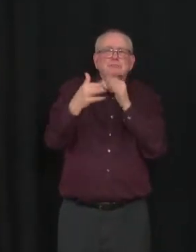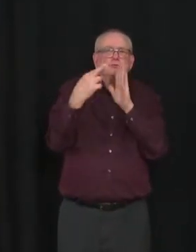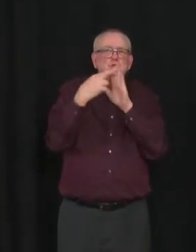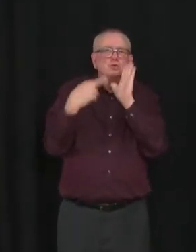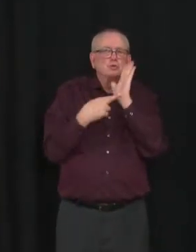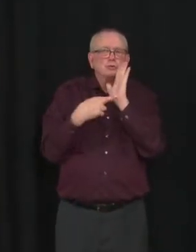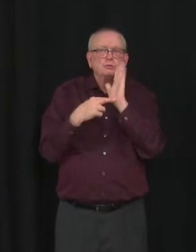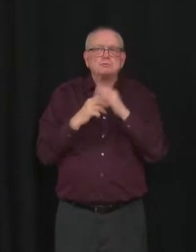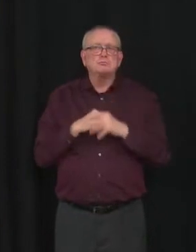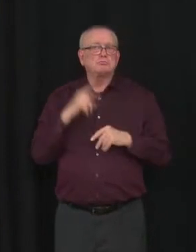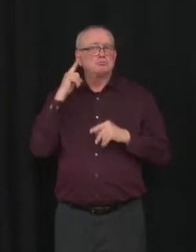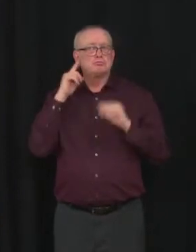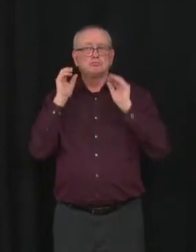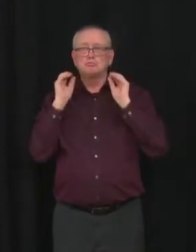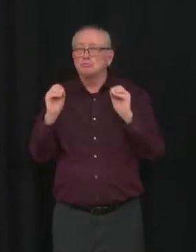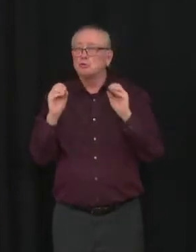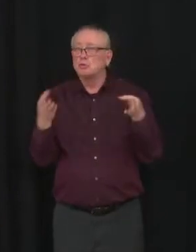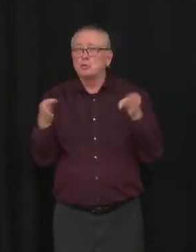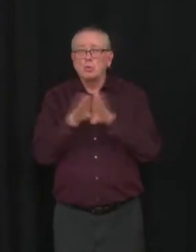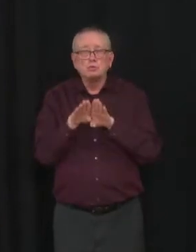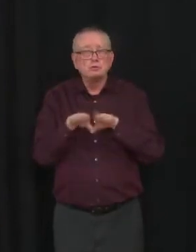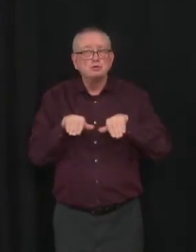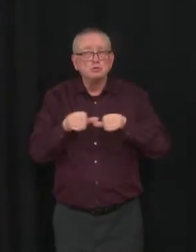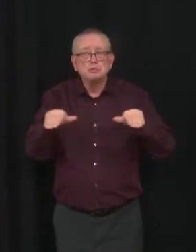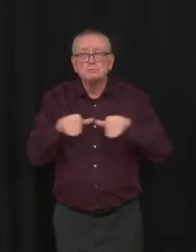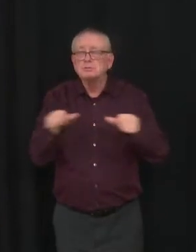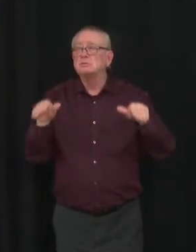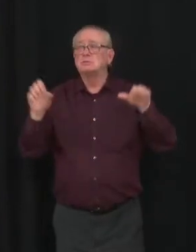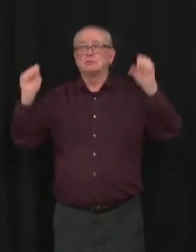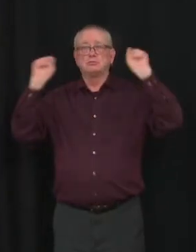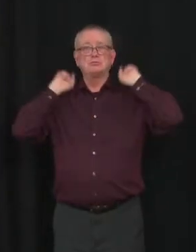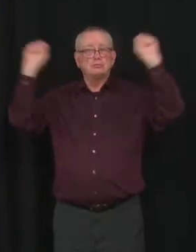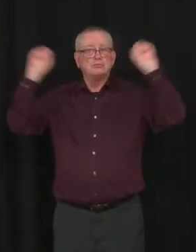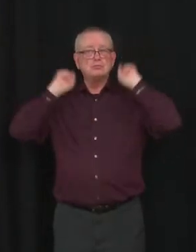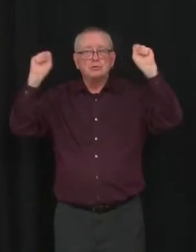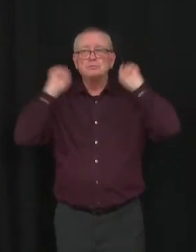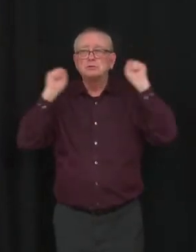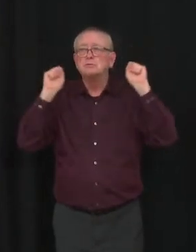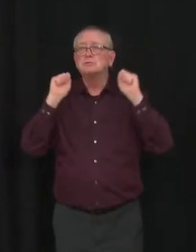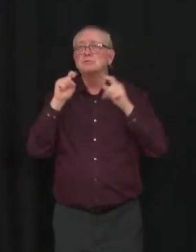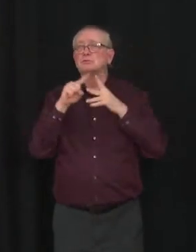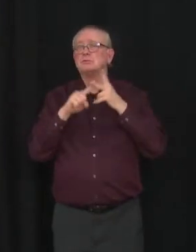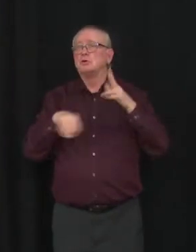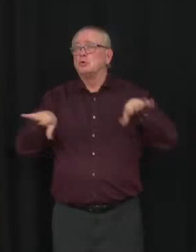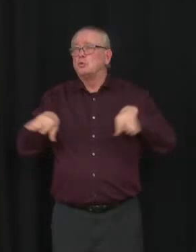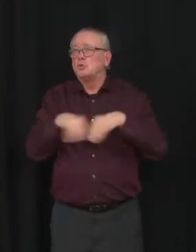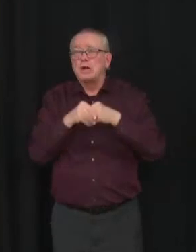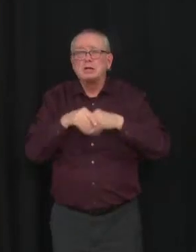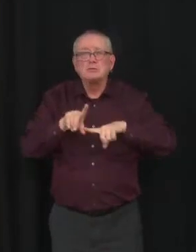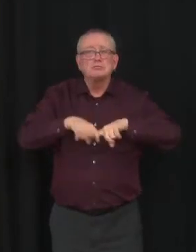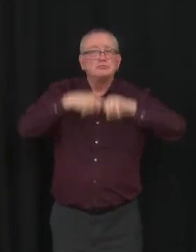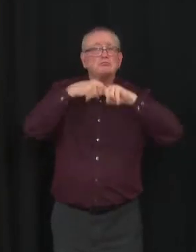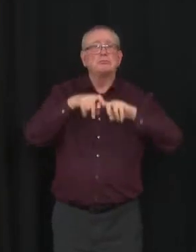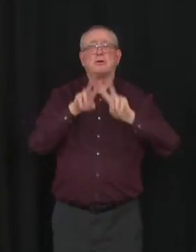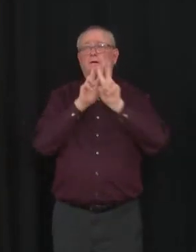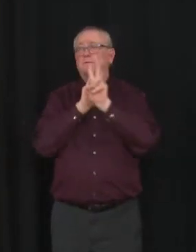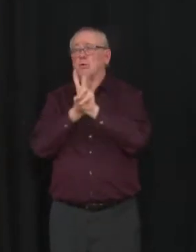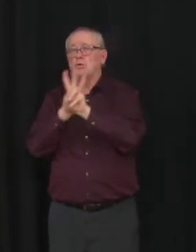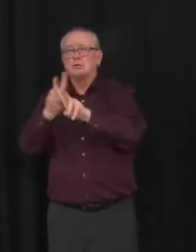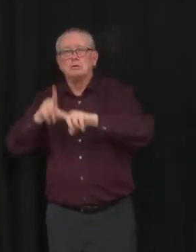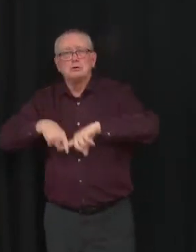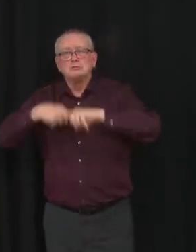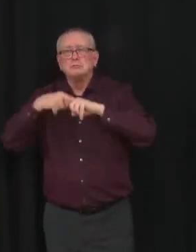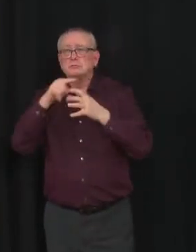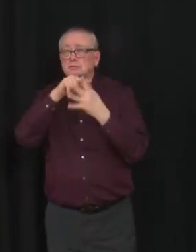swimming pools or funerals or weddings, that sort of thing. Where do those activities and gatherings fall in these new